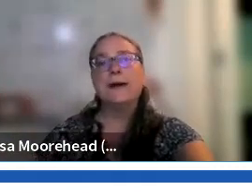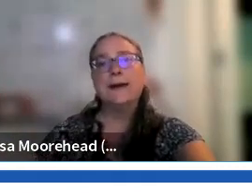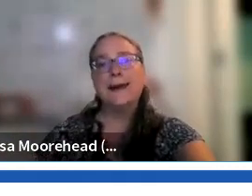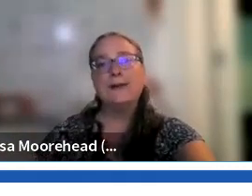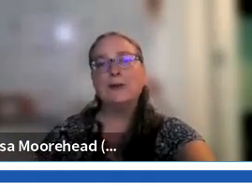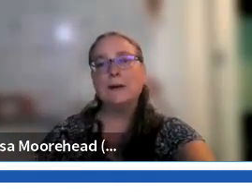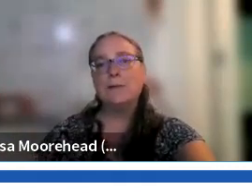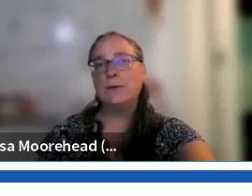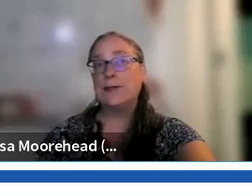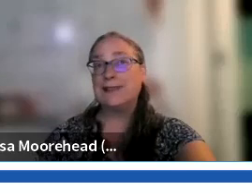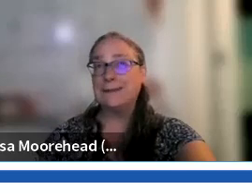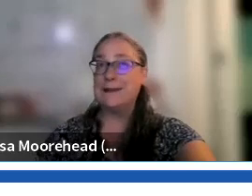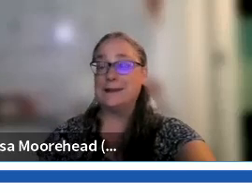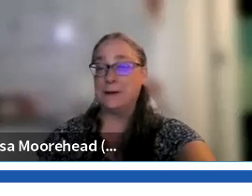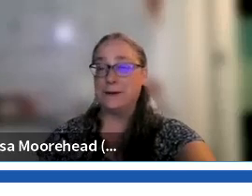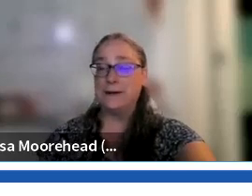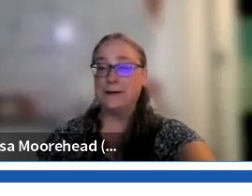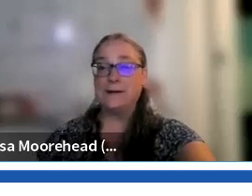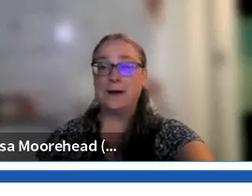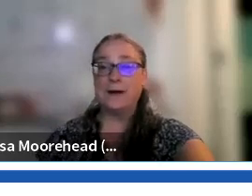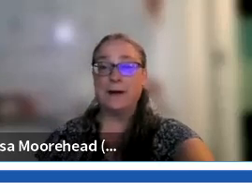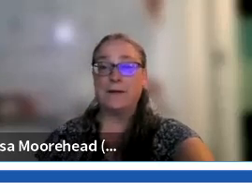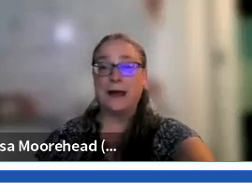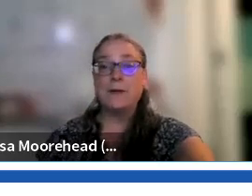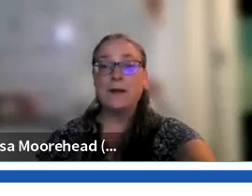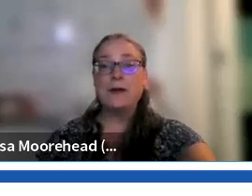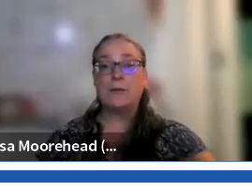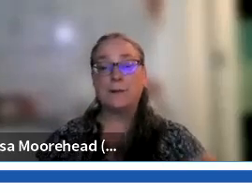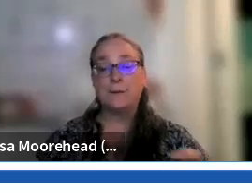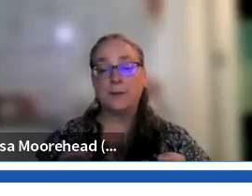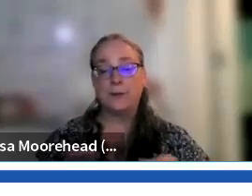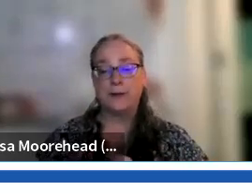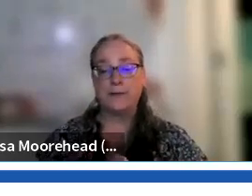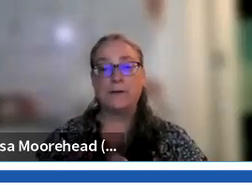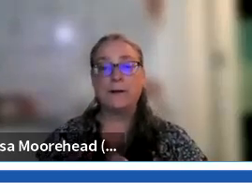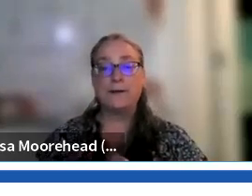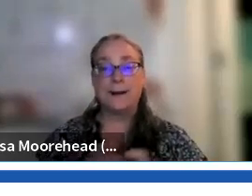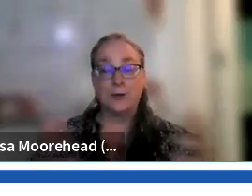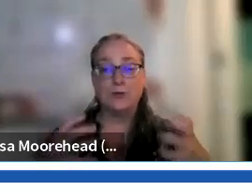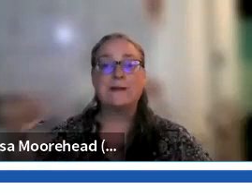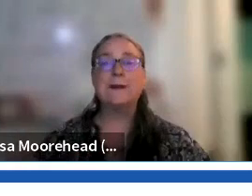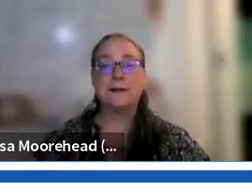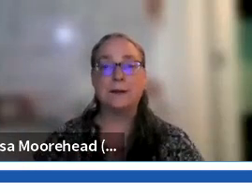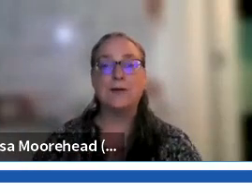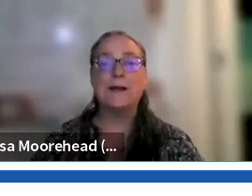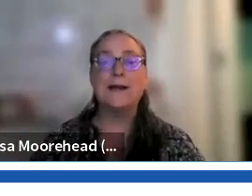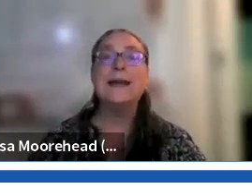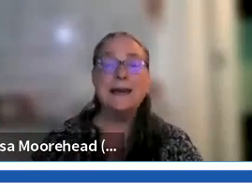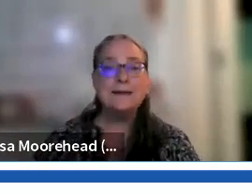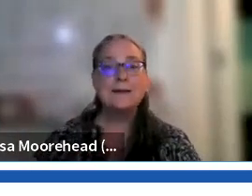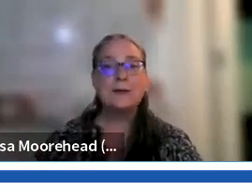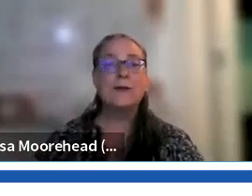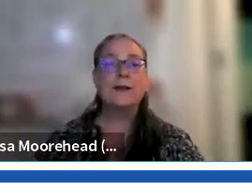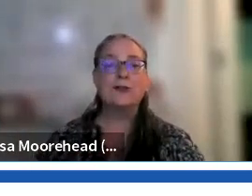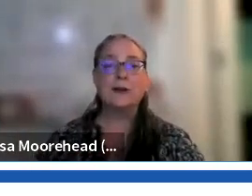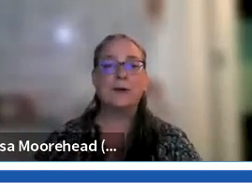through engaging people with lived experience of inequity or people with experience and who live in the community